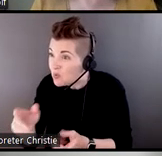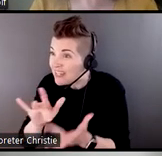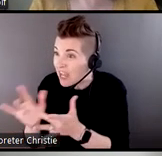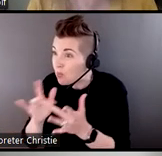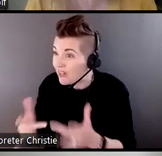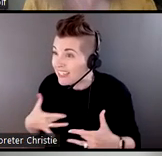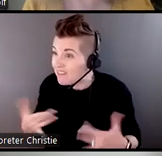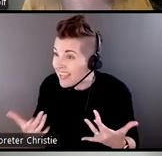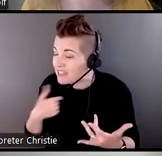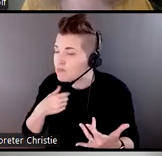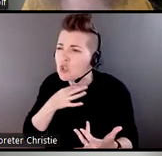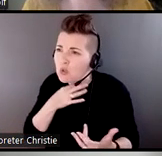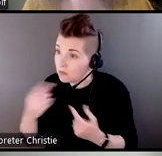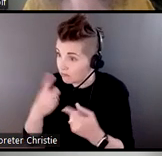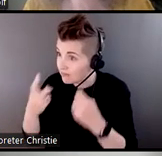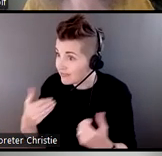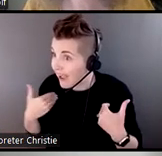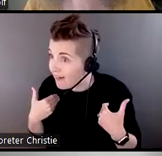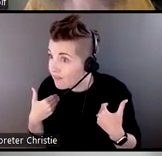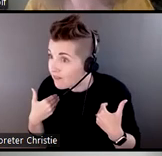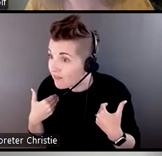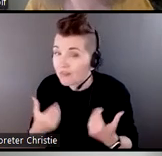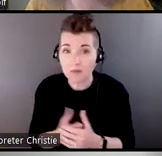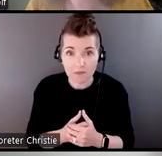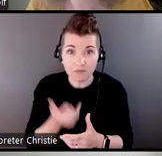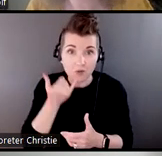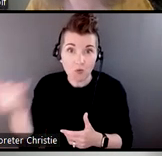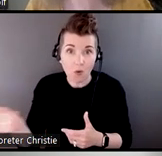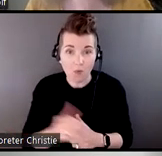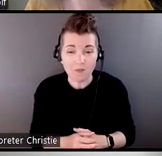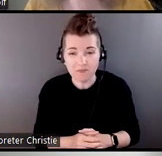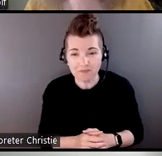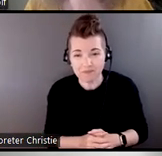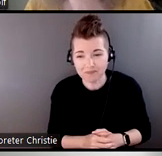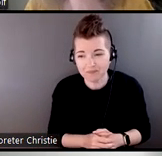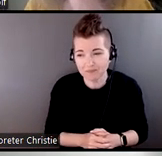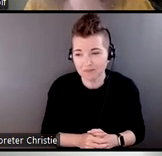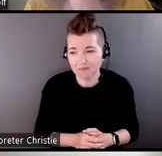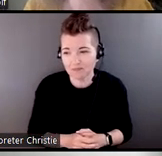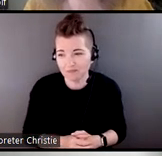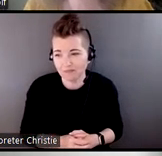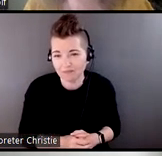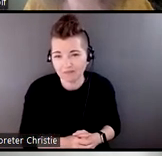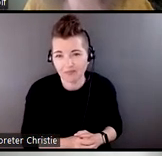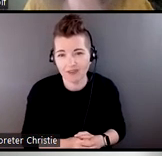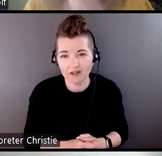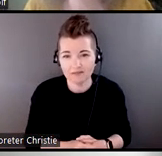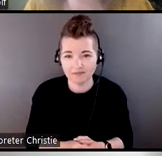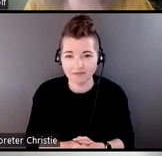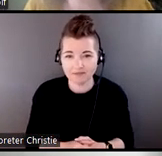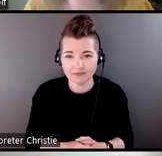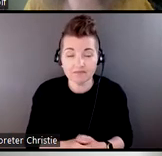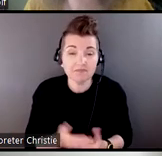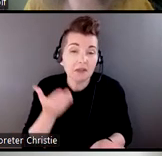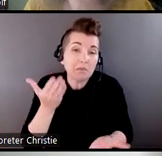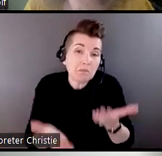wondering afterwards? Oh, I'd like to know more. Again, so occasionally you might run the risk that someone feels